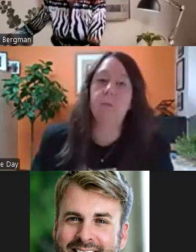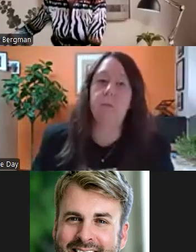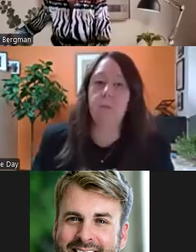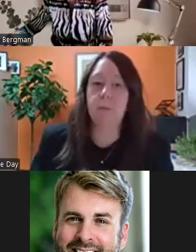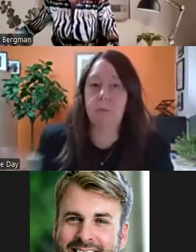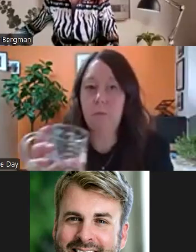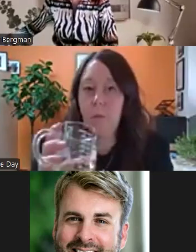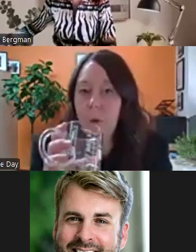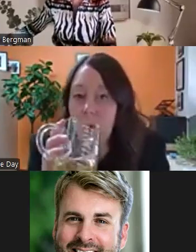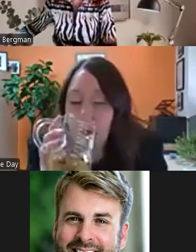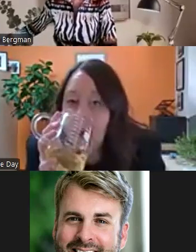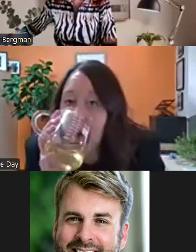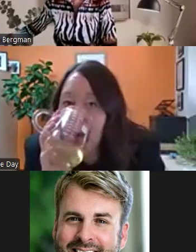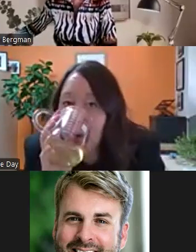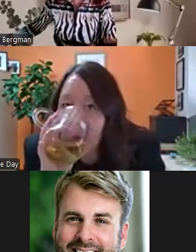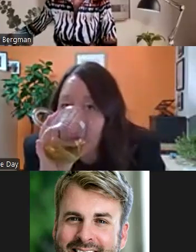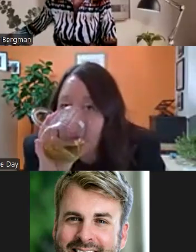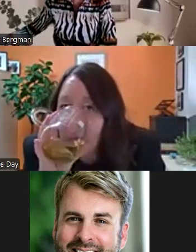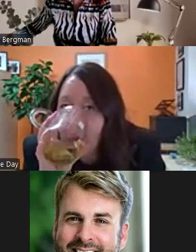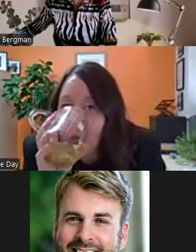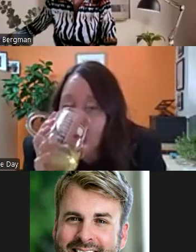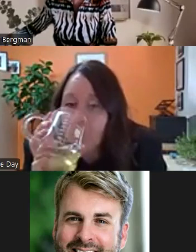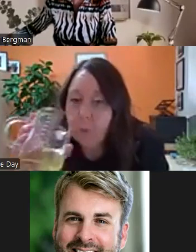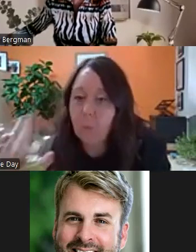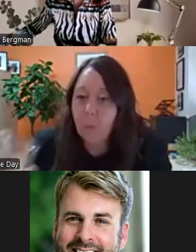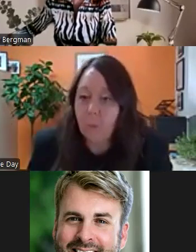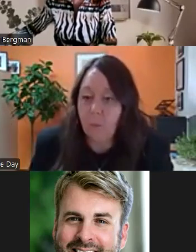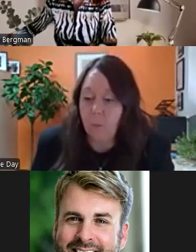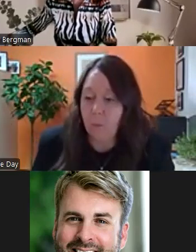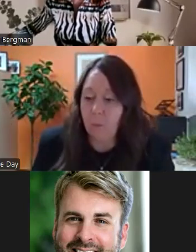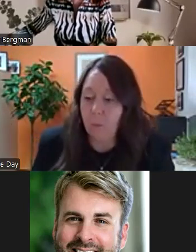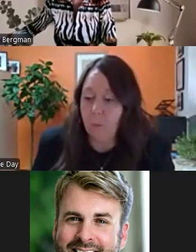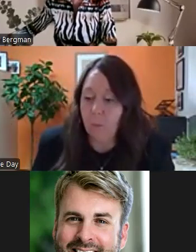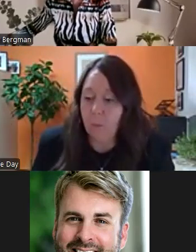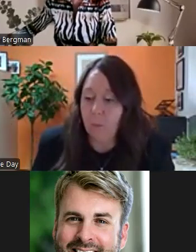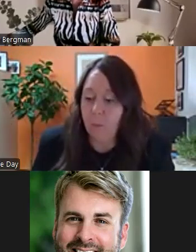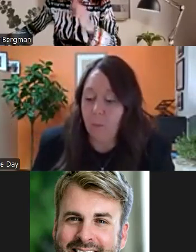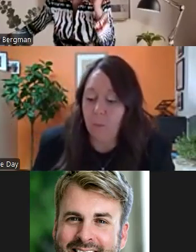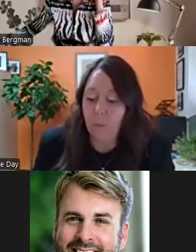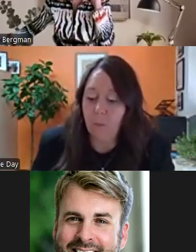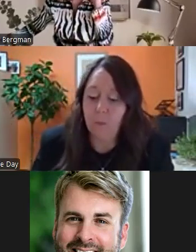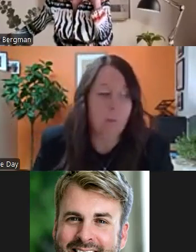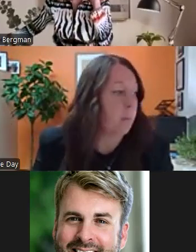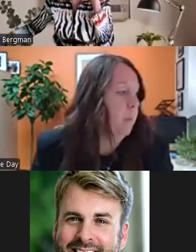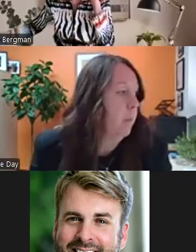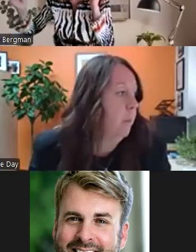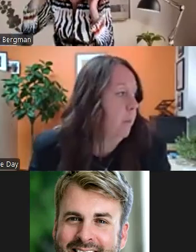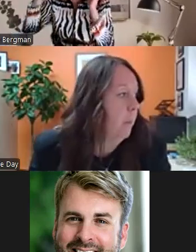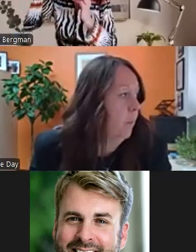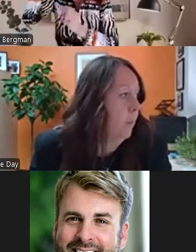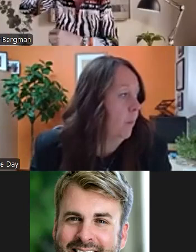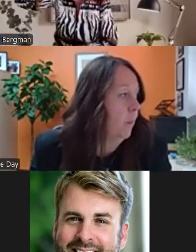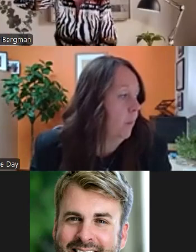I know those were brought forward in the context of the pandemic, but even setting pandemic aside, it is an